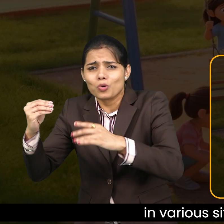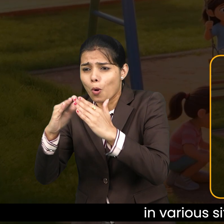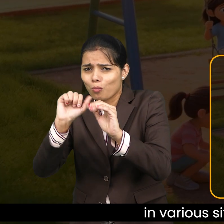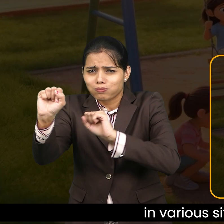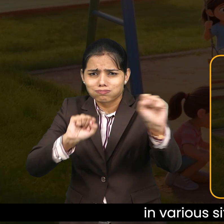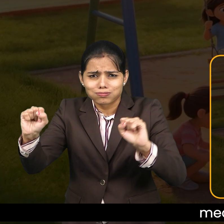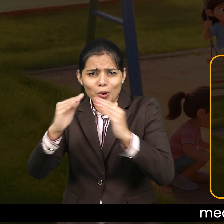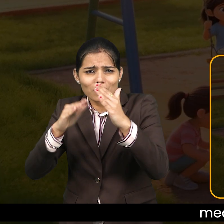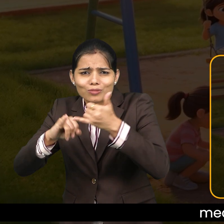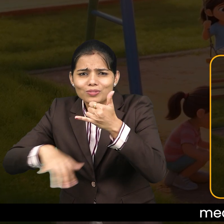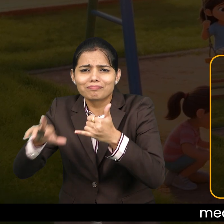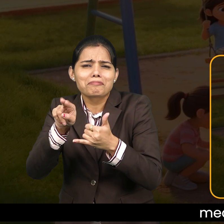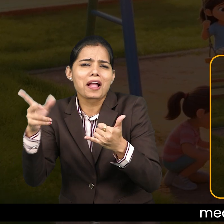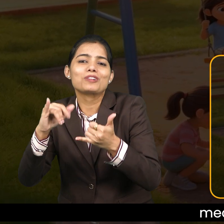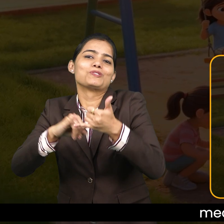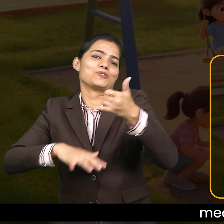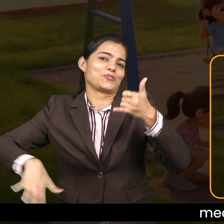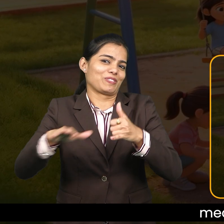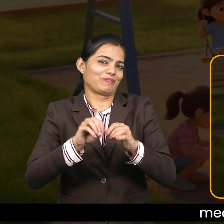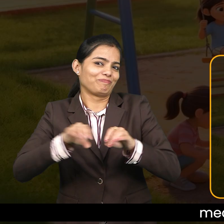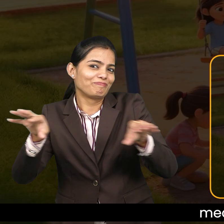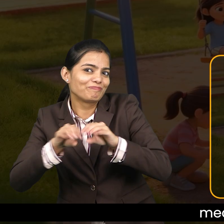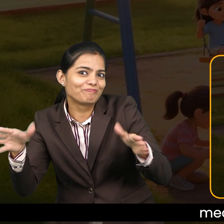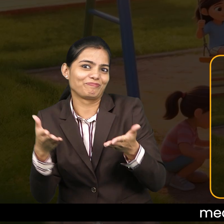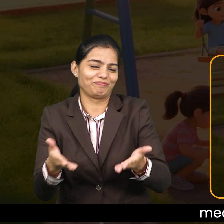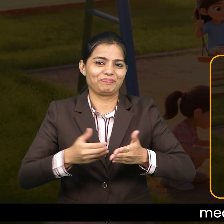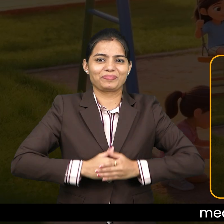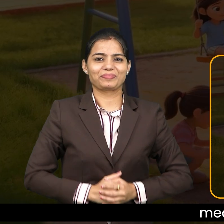outside our home, means in the society.